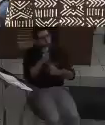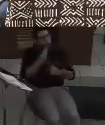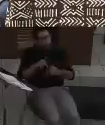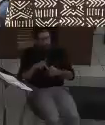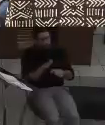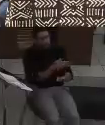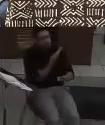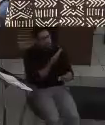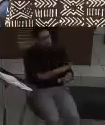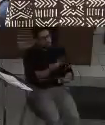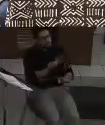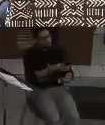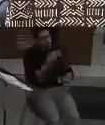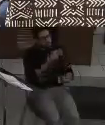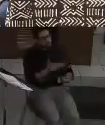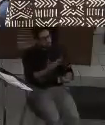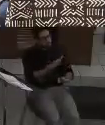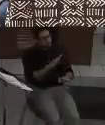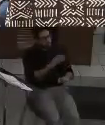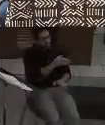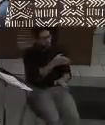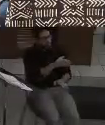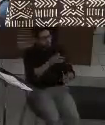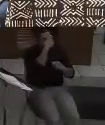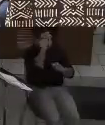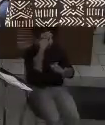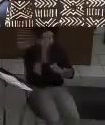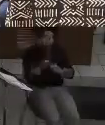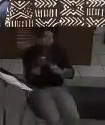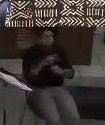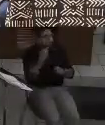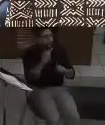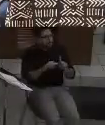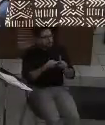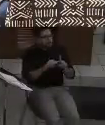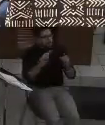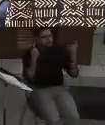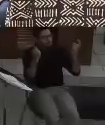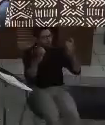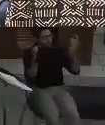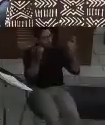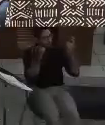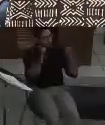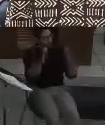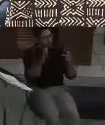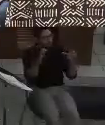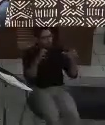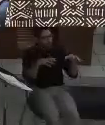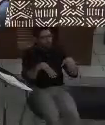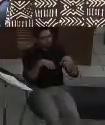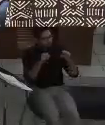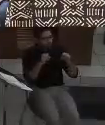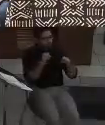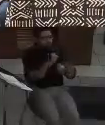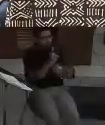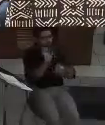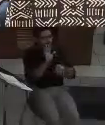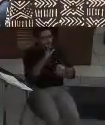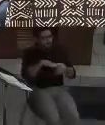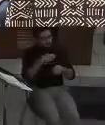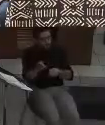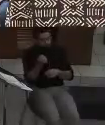Musical vignettes of a powerful people. We're inviting everyone to come back and bring. We'll be right here at 5 p.m. on Saturday in